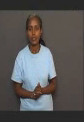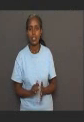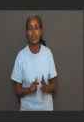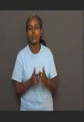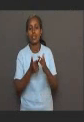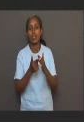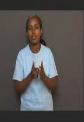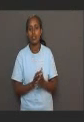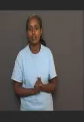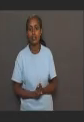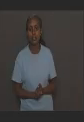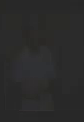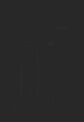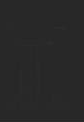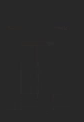Begin.